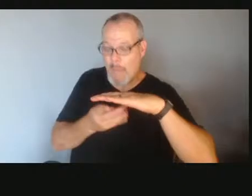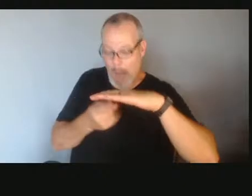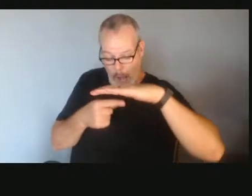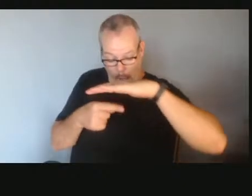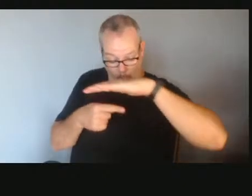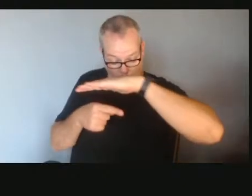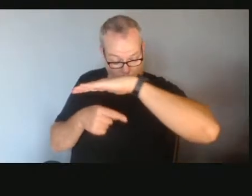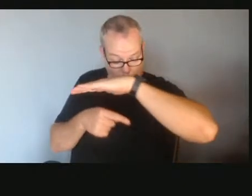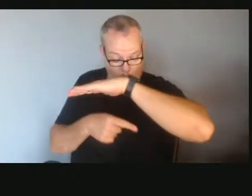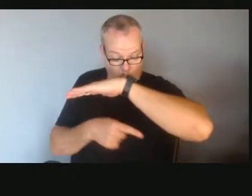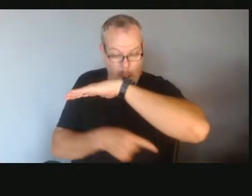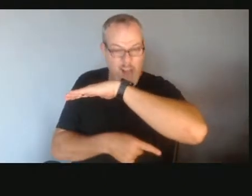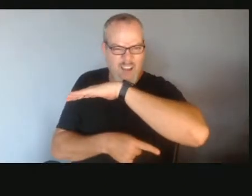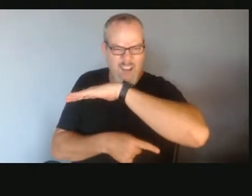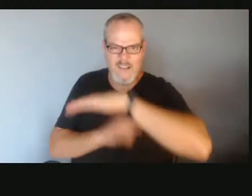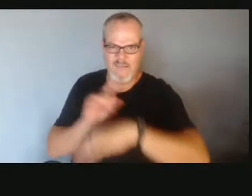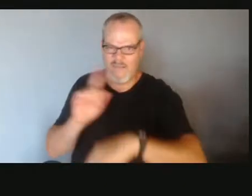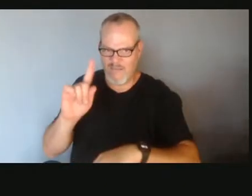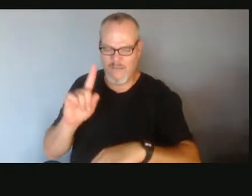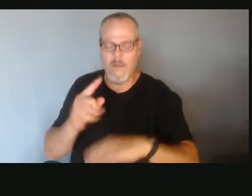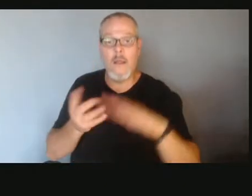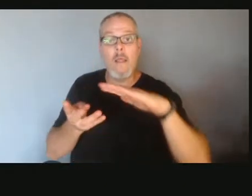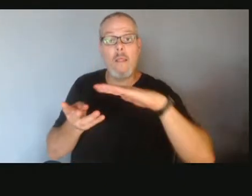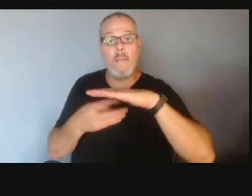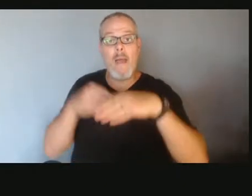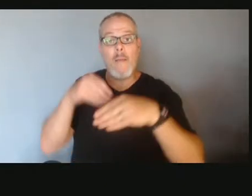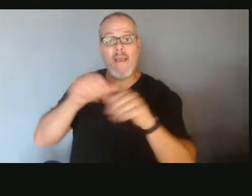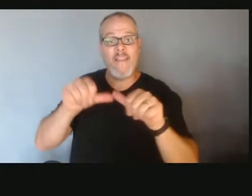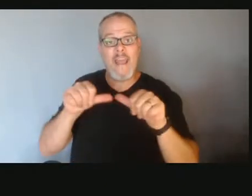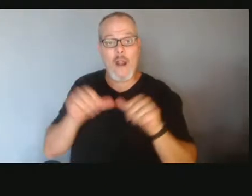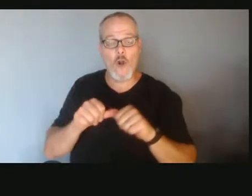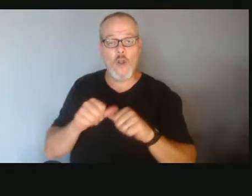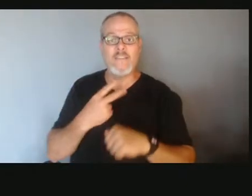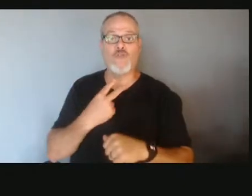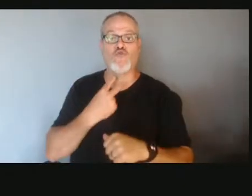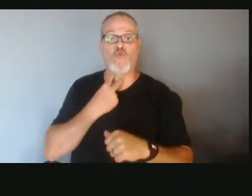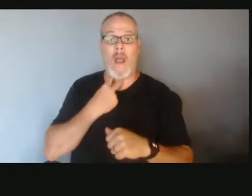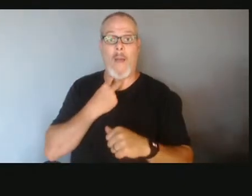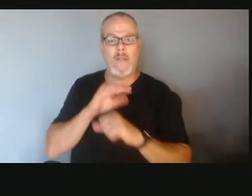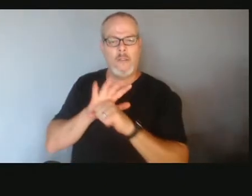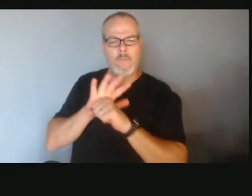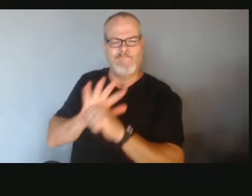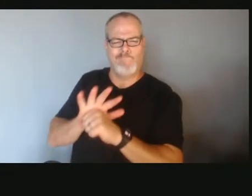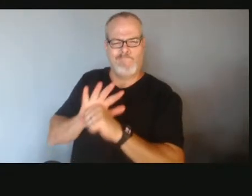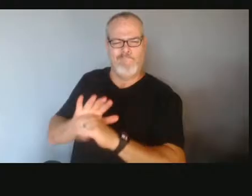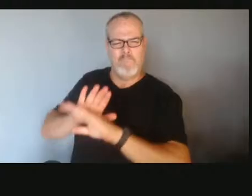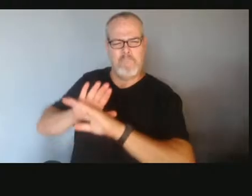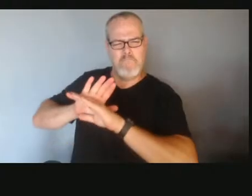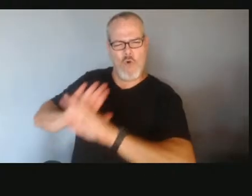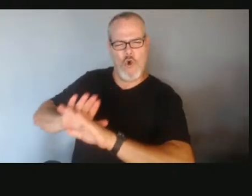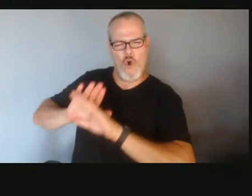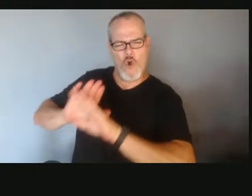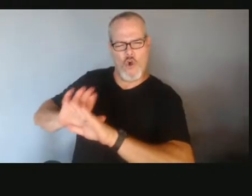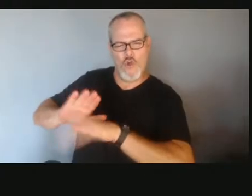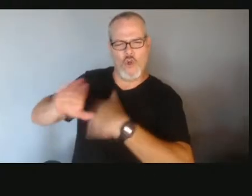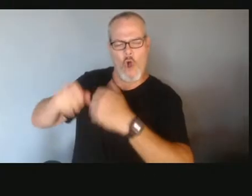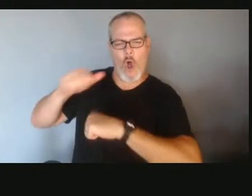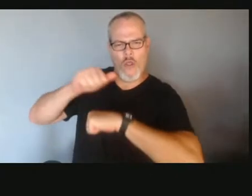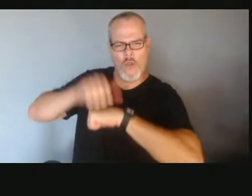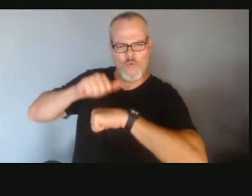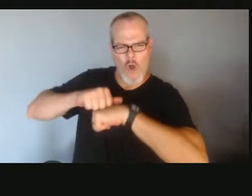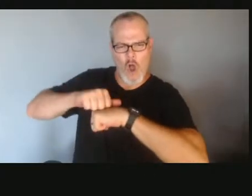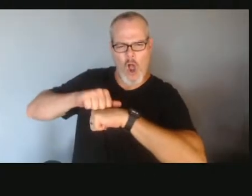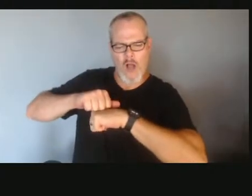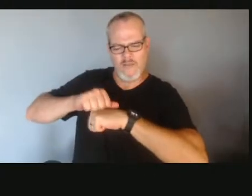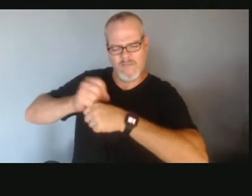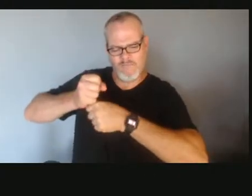to here. It's a magma in this area trapped in here and pushing the rocks surrounding it, and those rocks pushing over here, and then those rocks causing